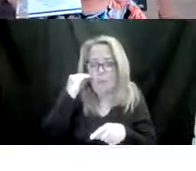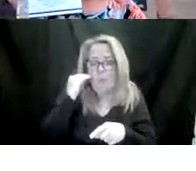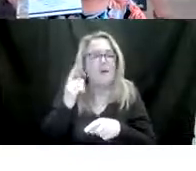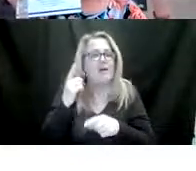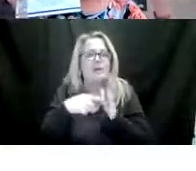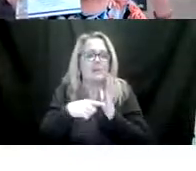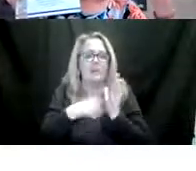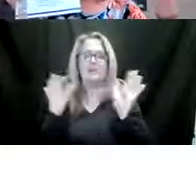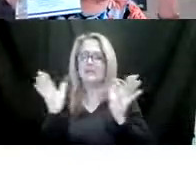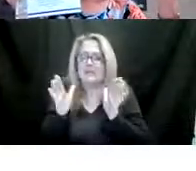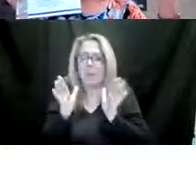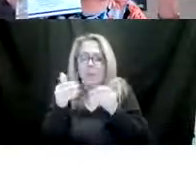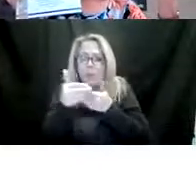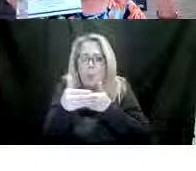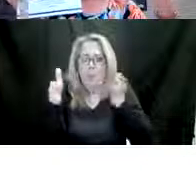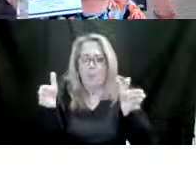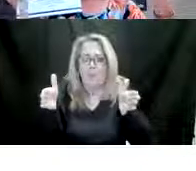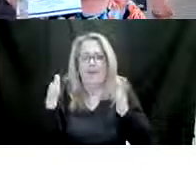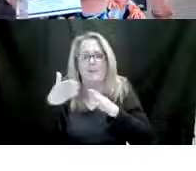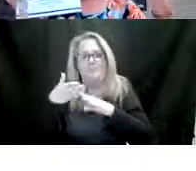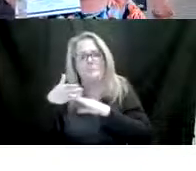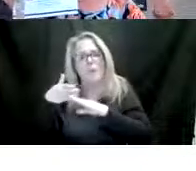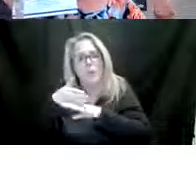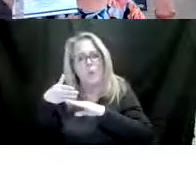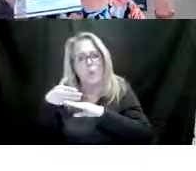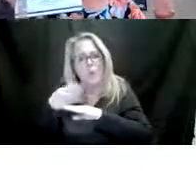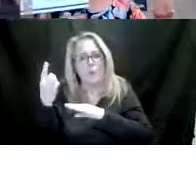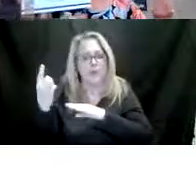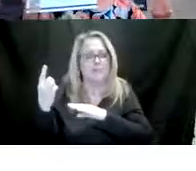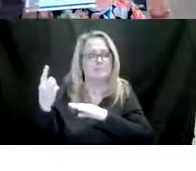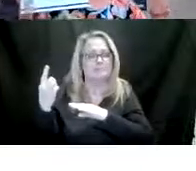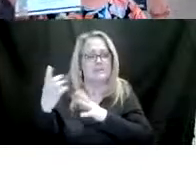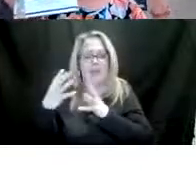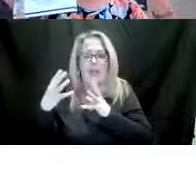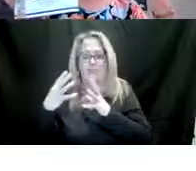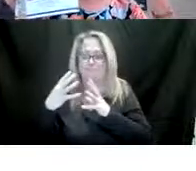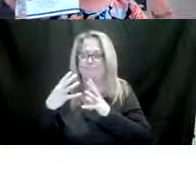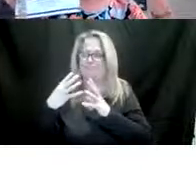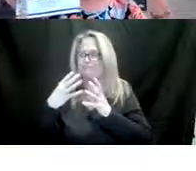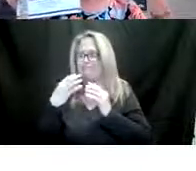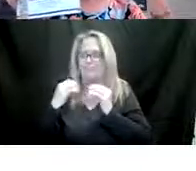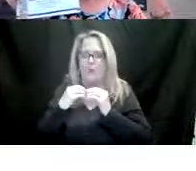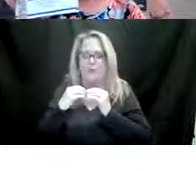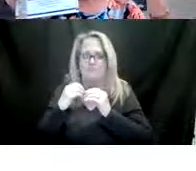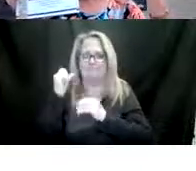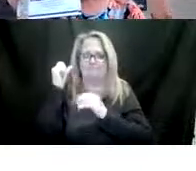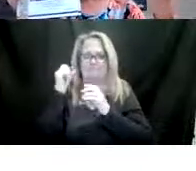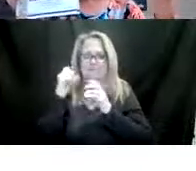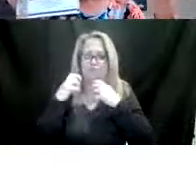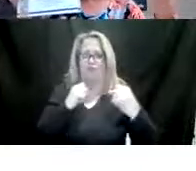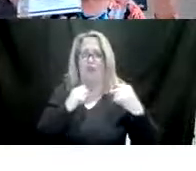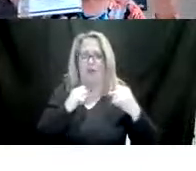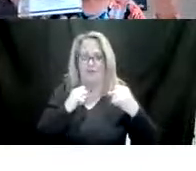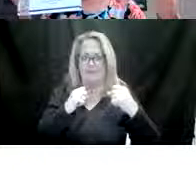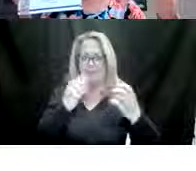example, although the wooden one is probably much sturdier and it is much more